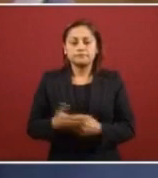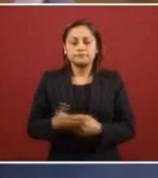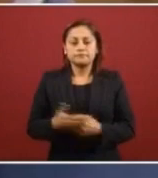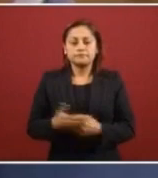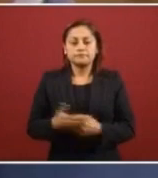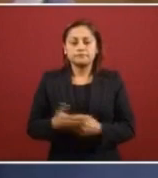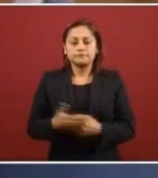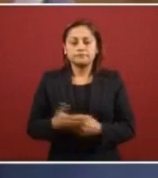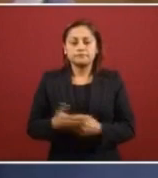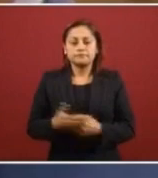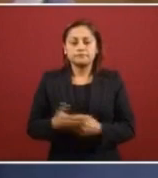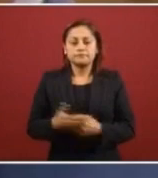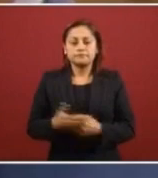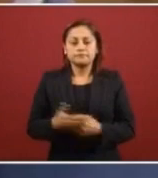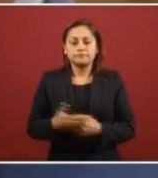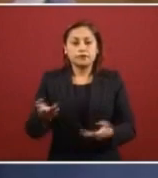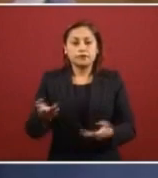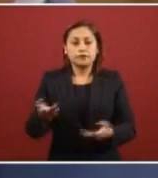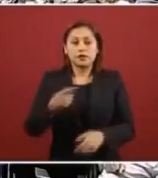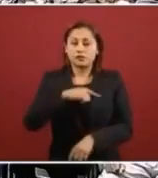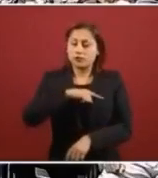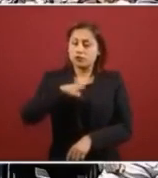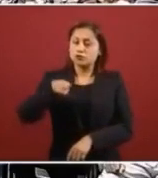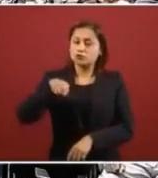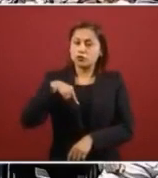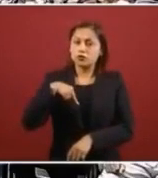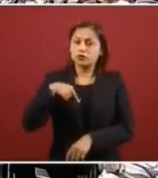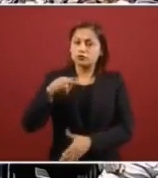we are public servants